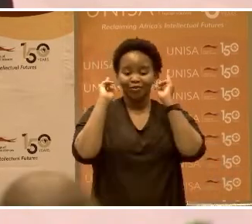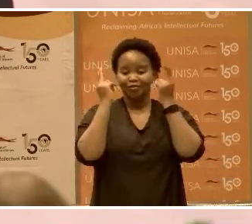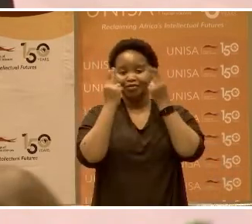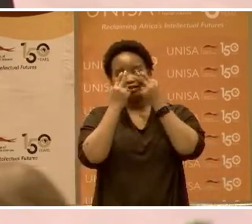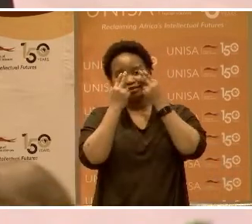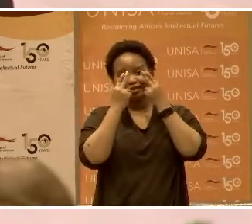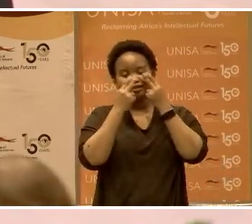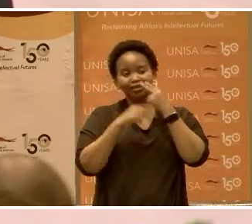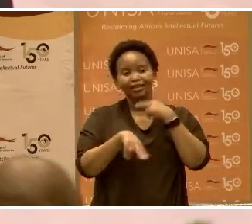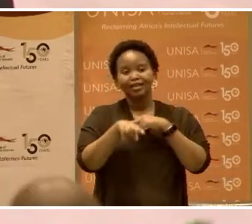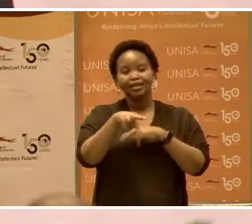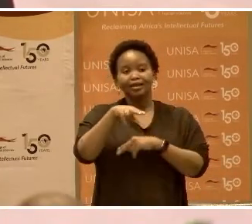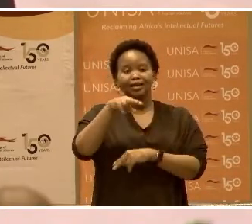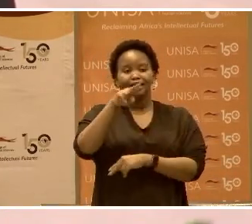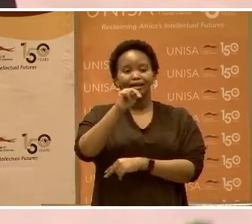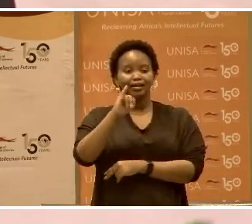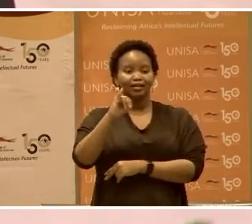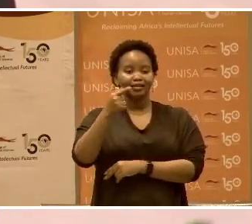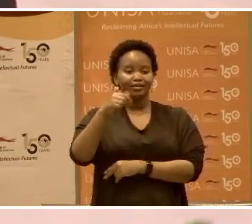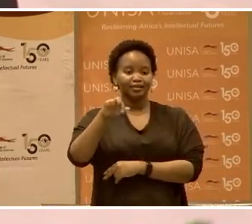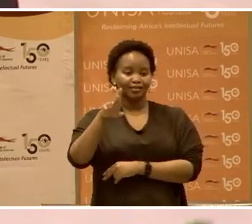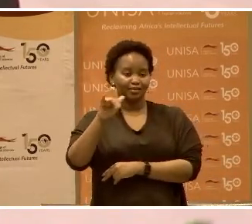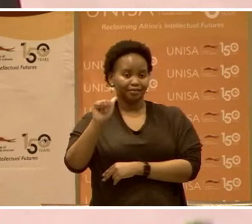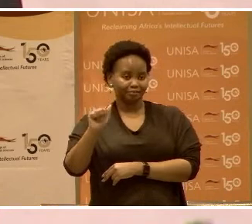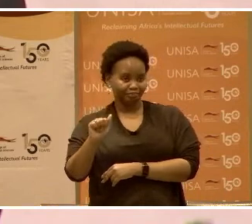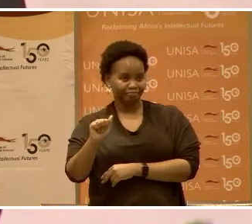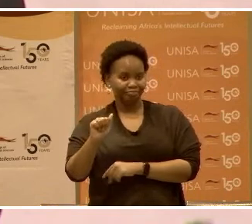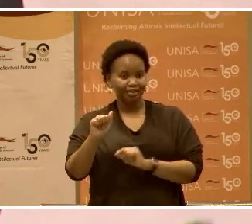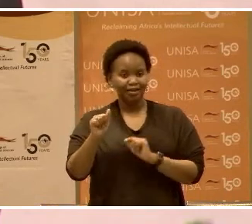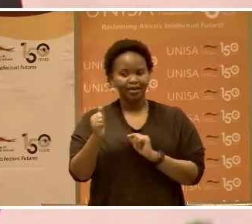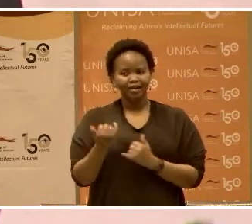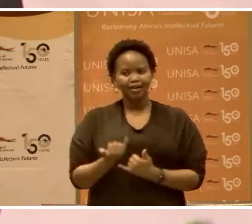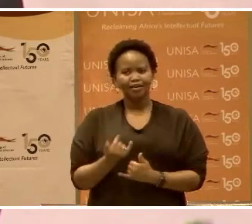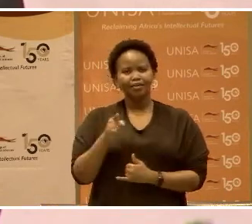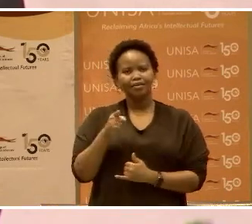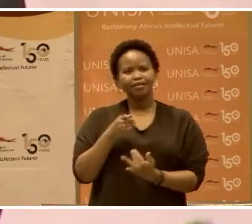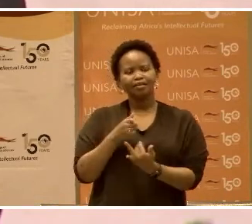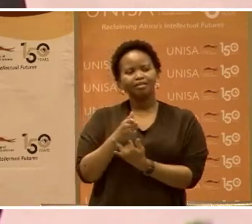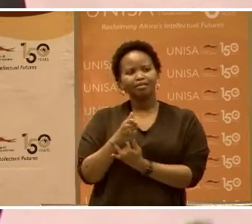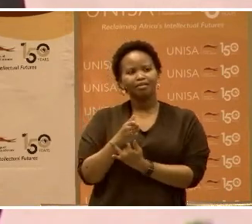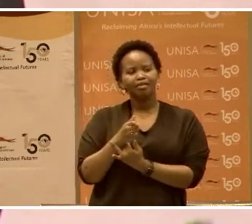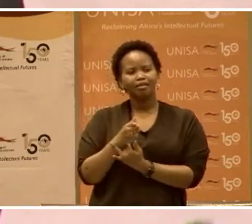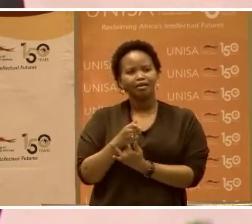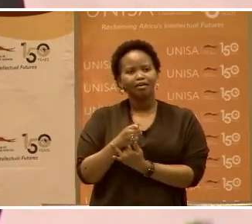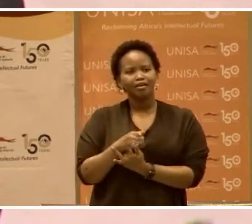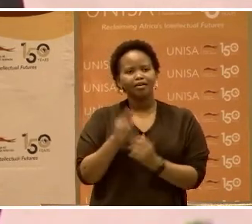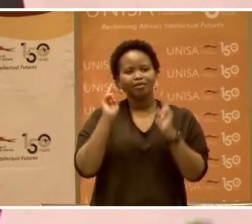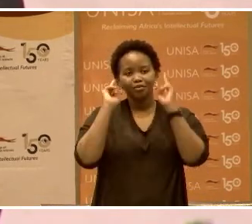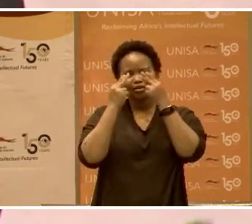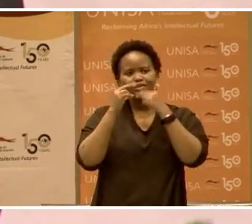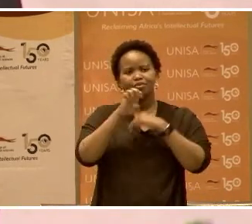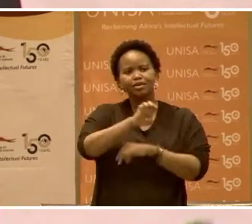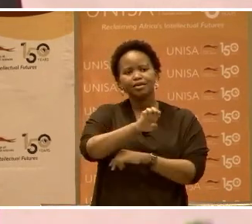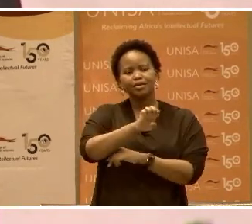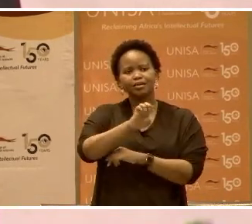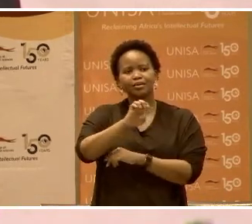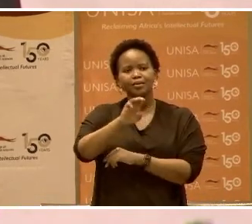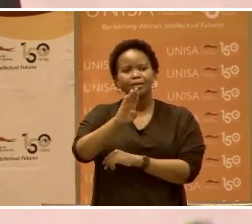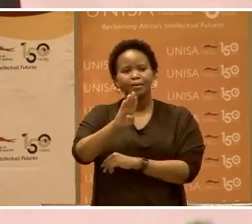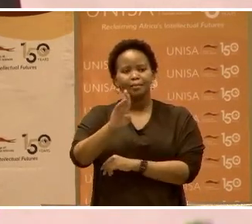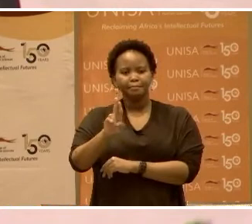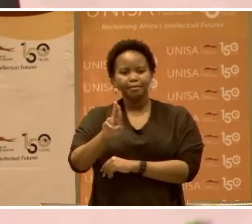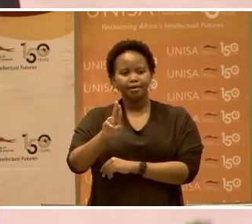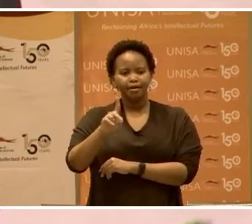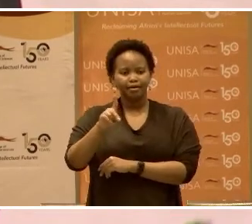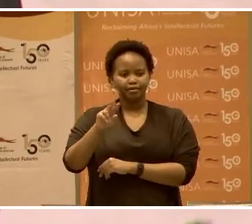Nigeria, that is the University of Ibadan, where he obtained his bachelor's degree